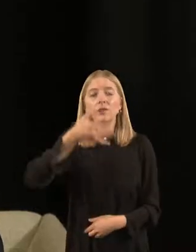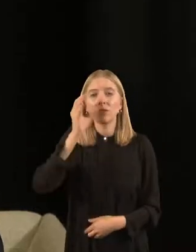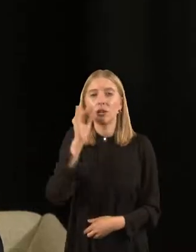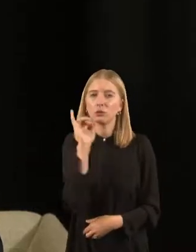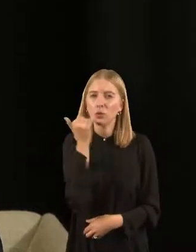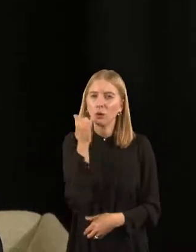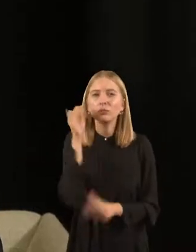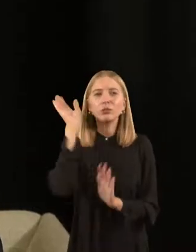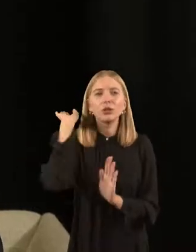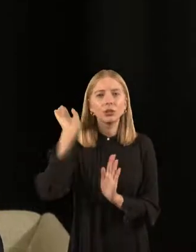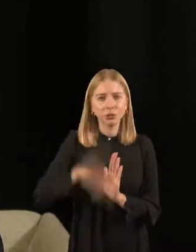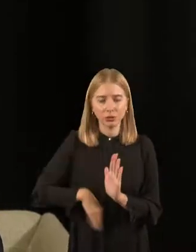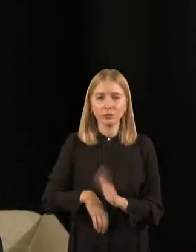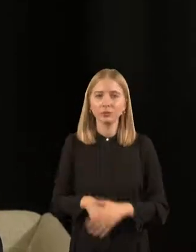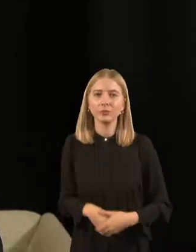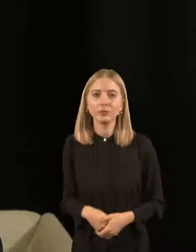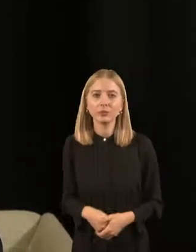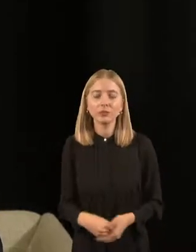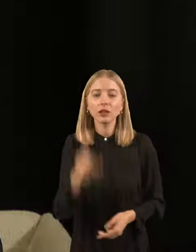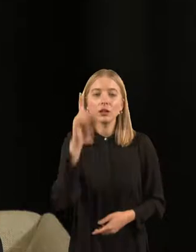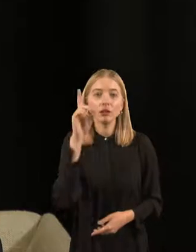with water quality indicators.